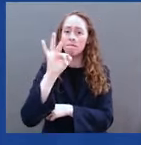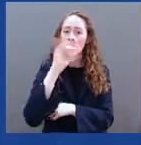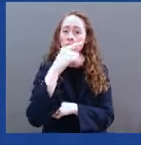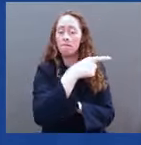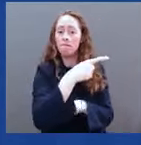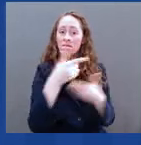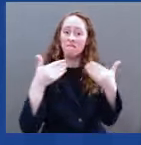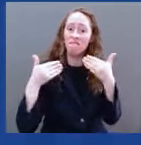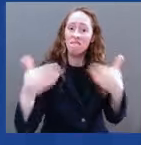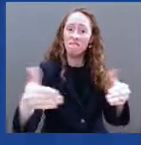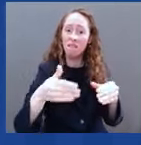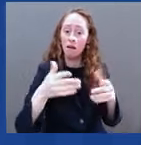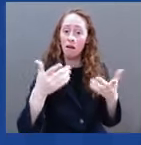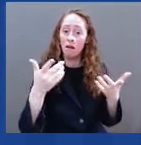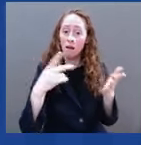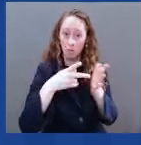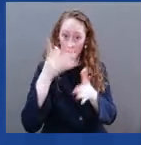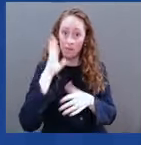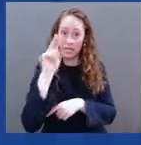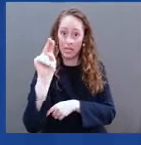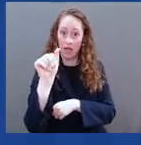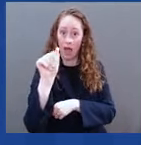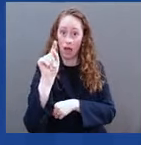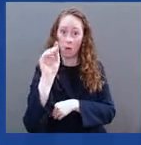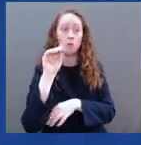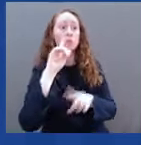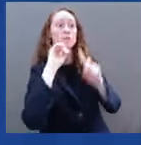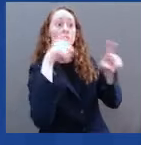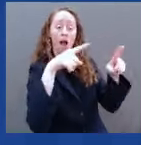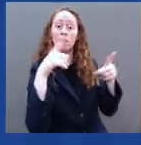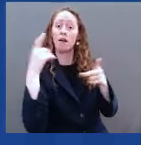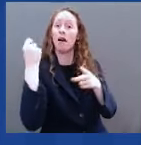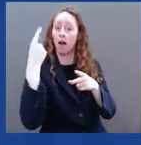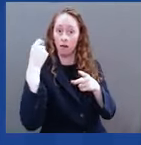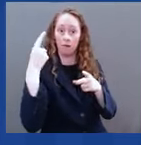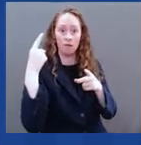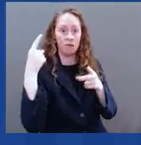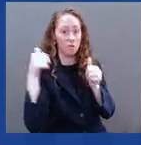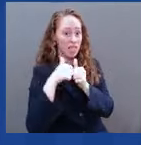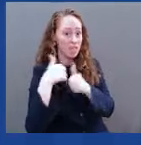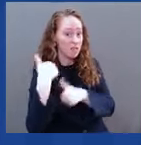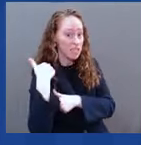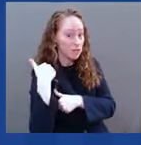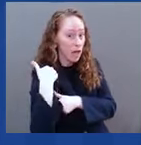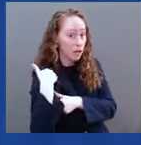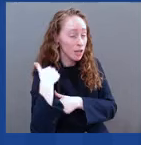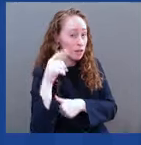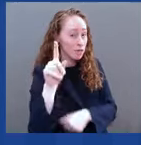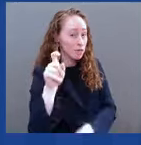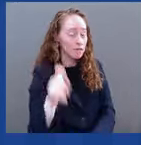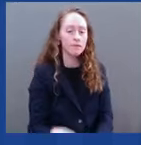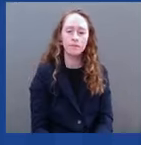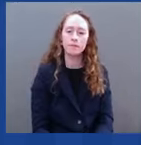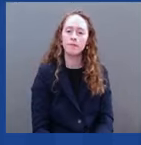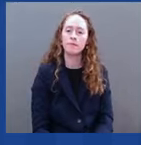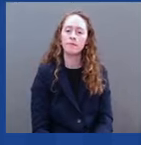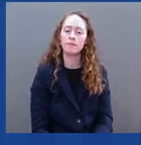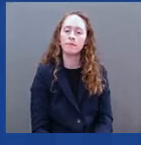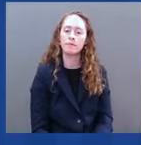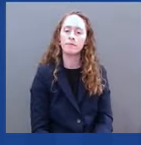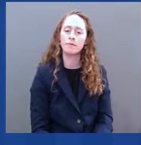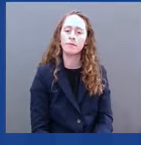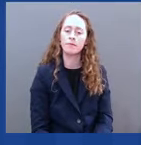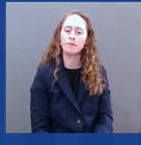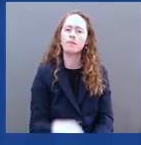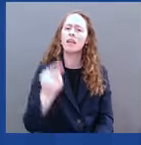It would trigger a response in kind. Whether or not you're asking whether NATO would cross, we'd make that decision at the time. And my final